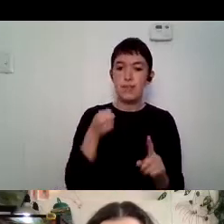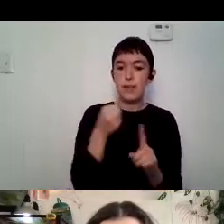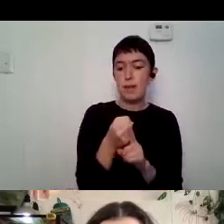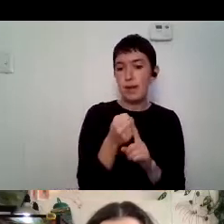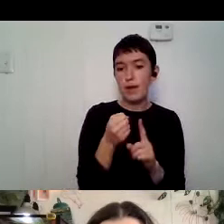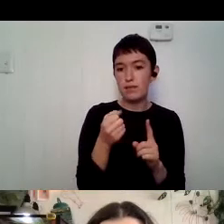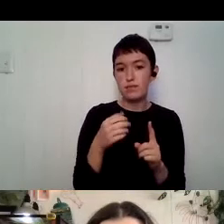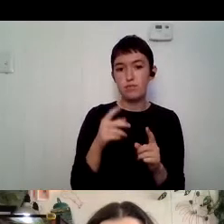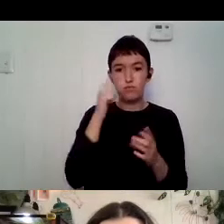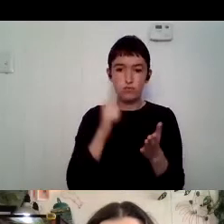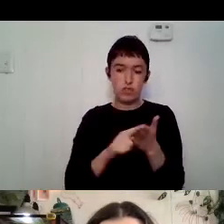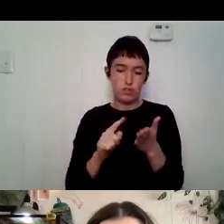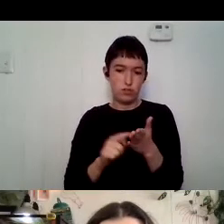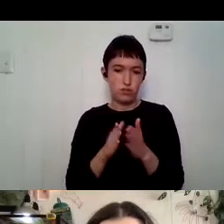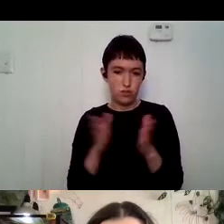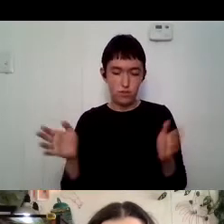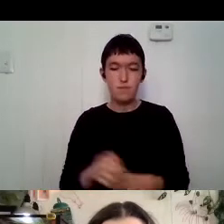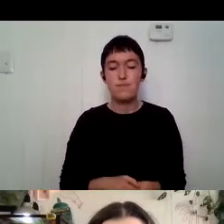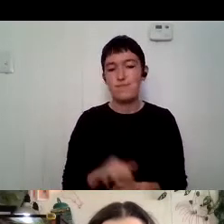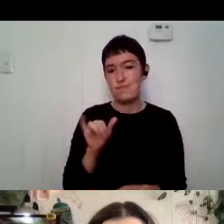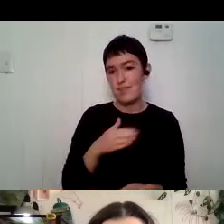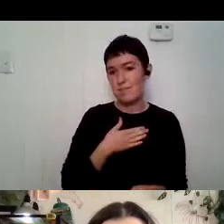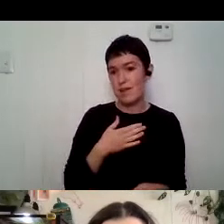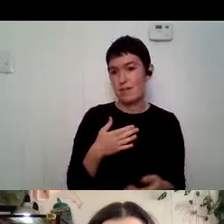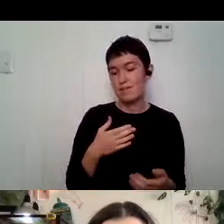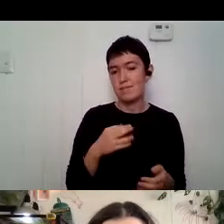is the main thing that I like. The second is